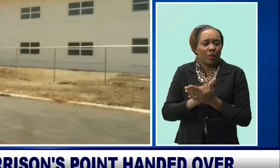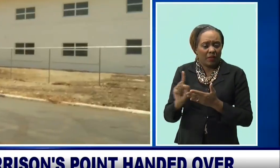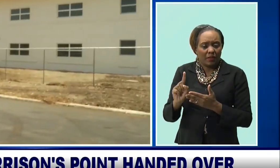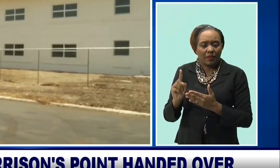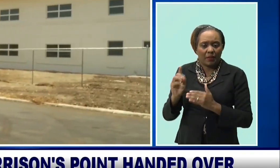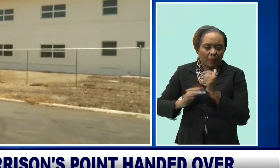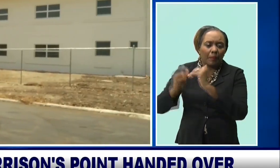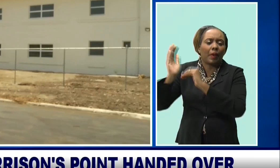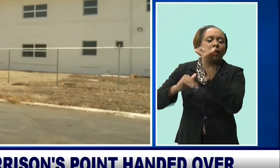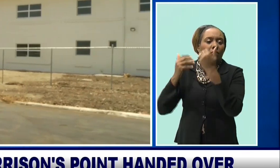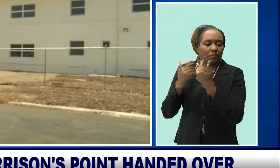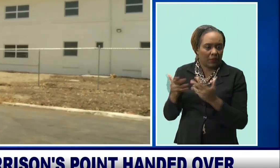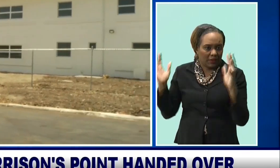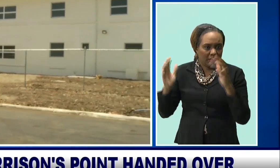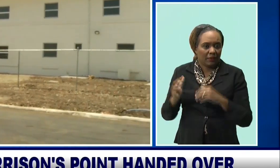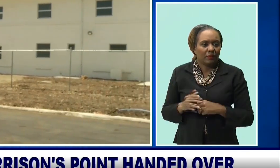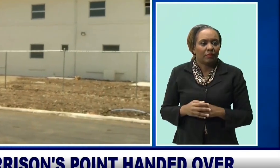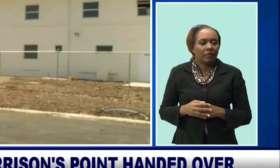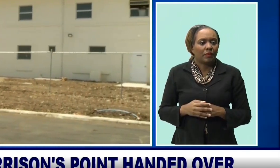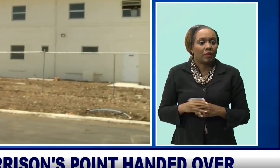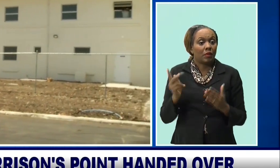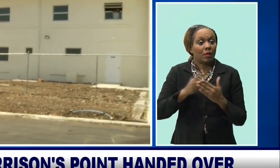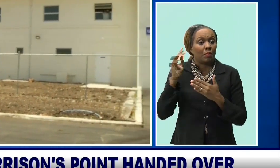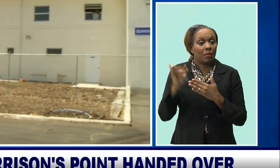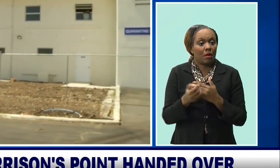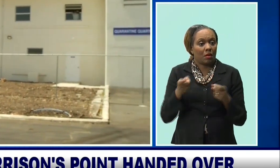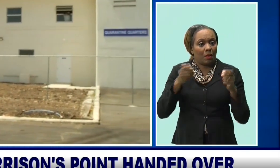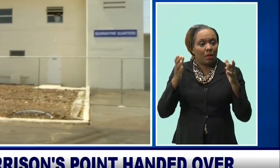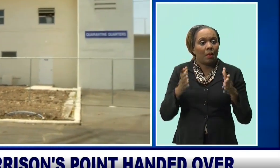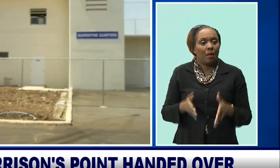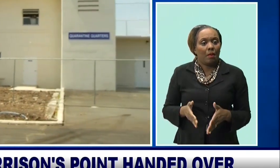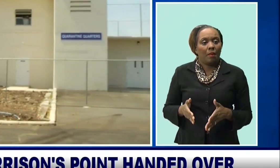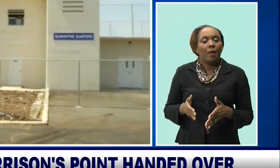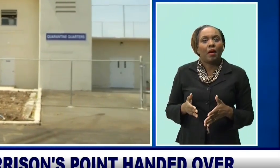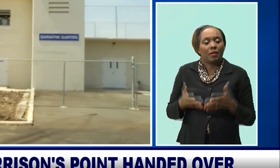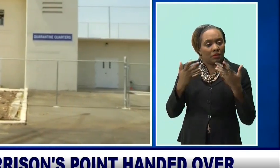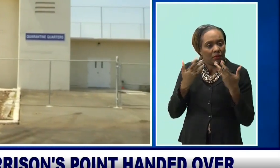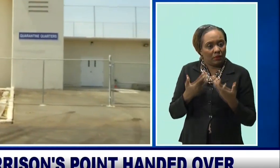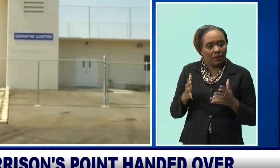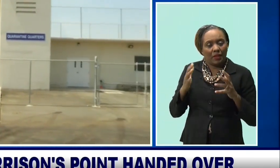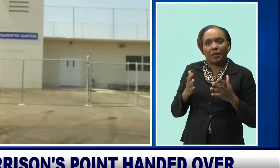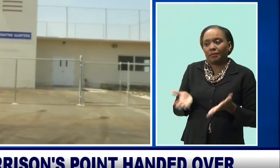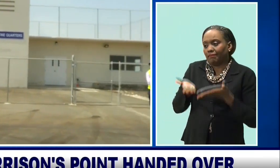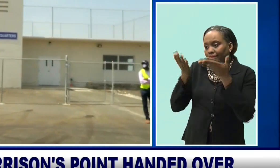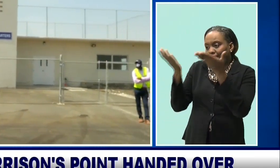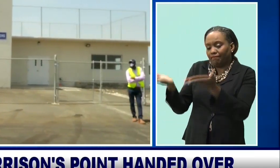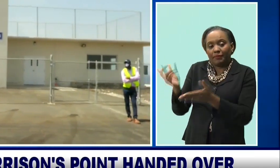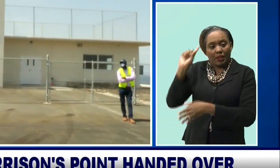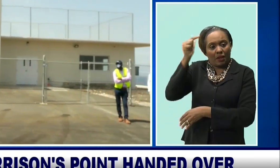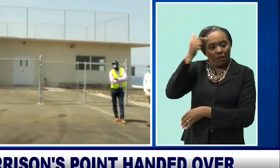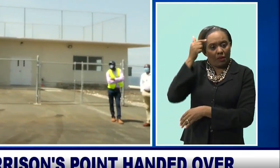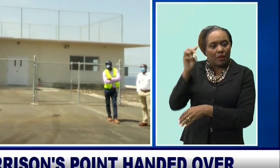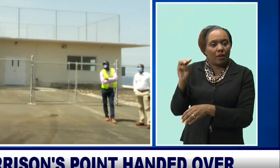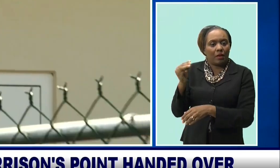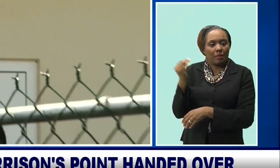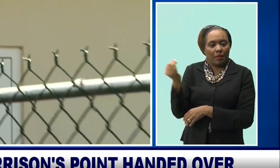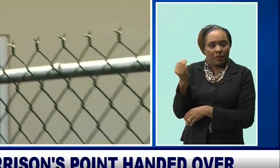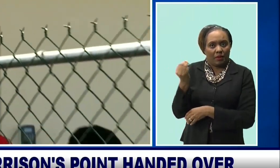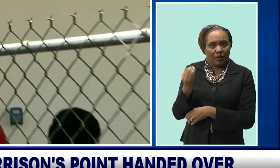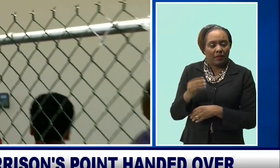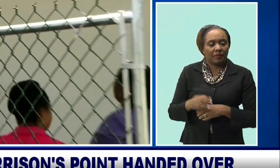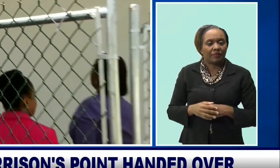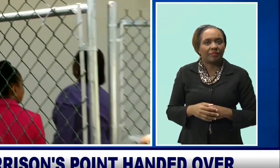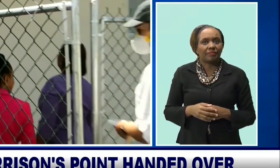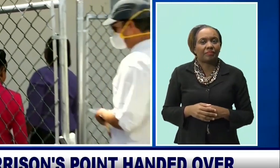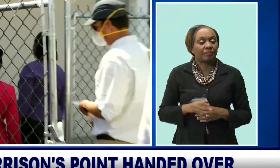from project manager Joseph Steinbach, who officially handed over the facility to government on Monday. The buildings have all